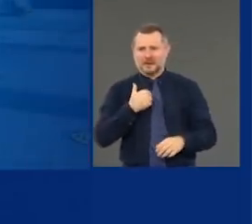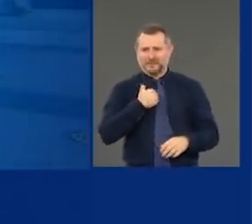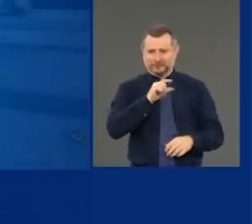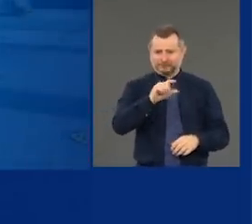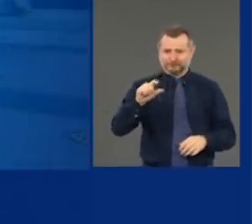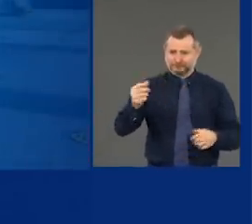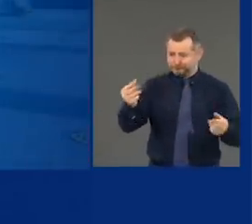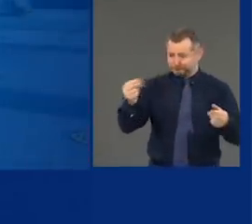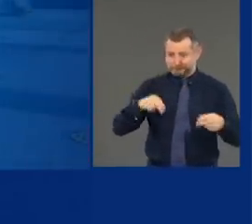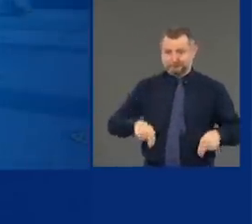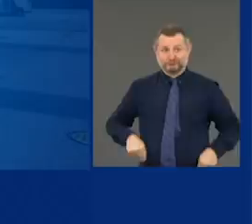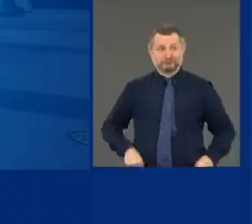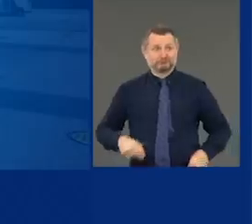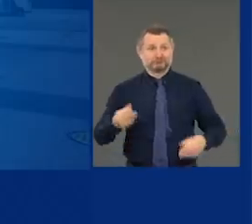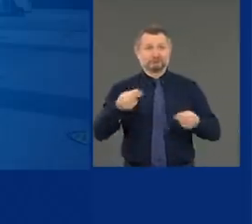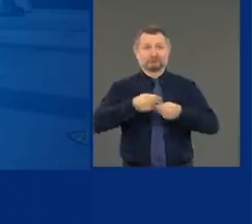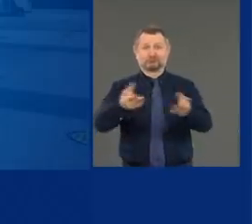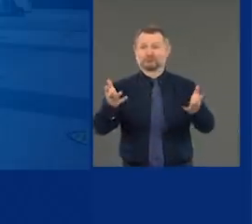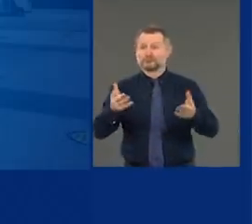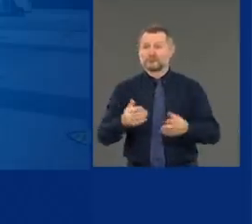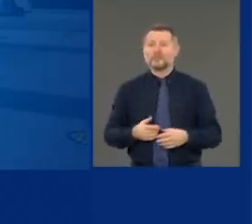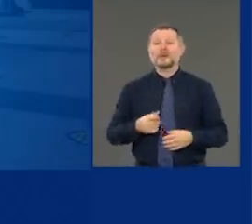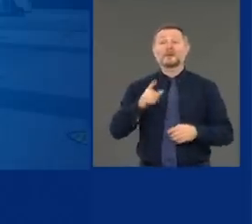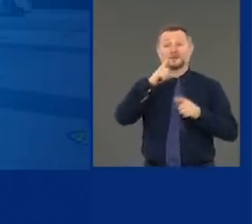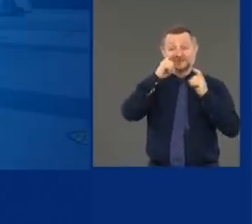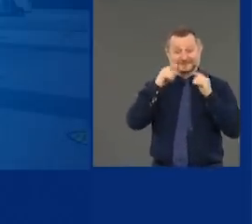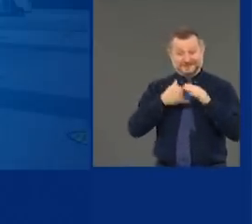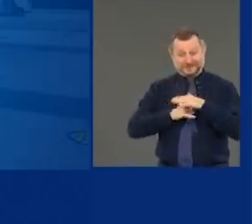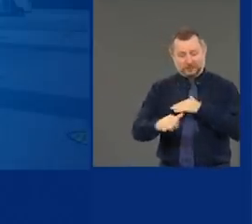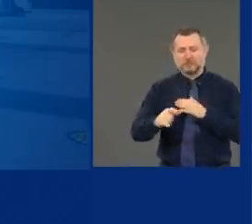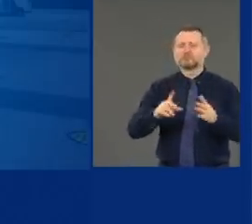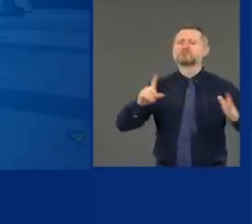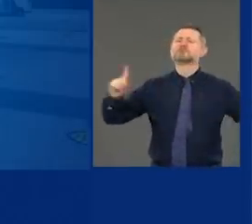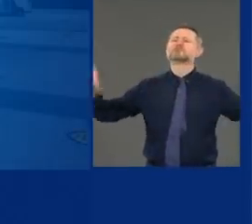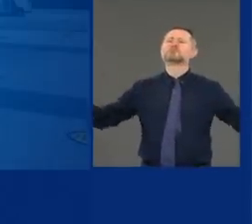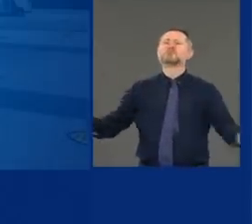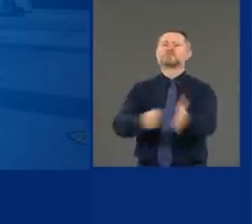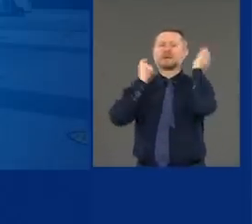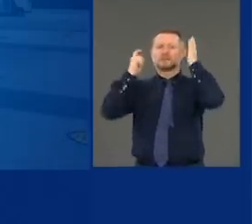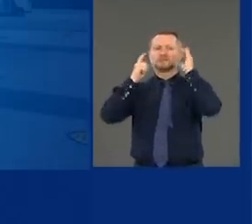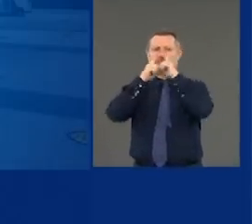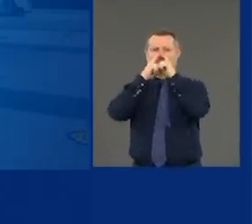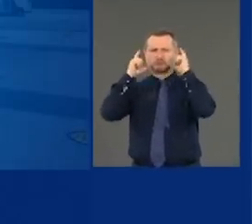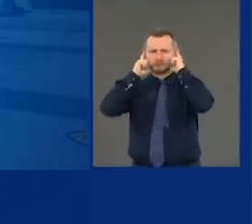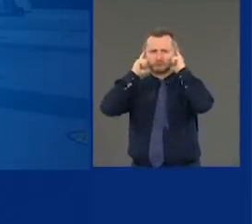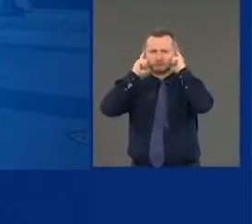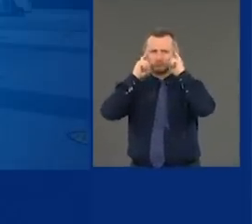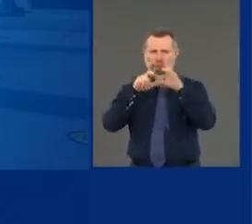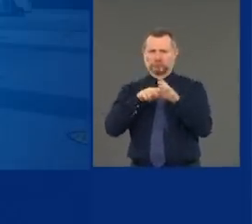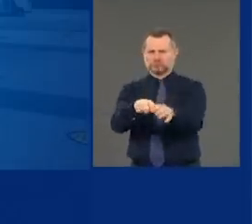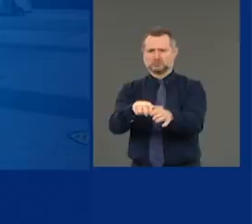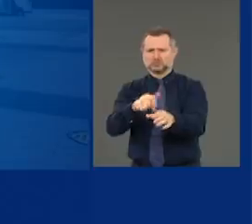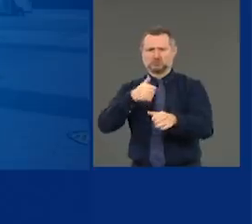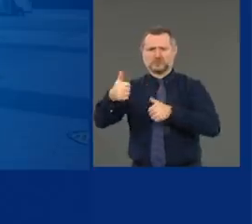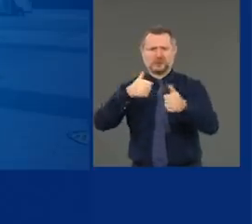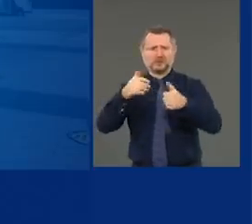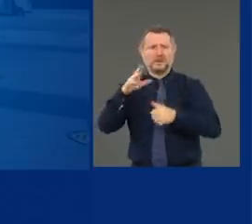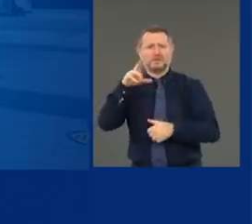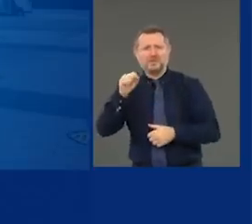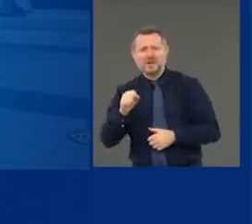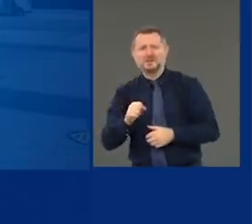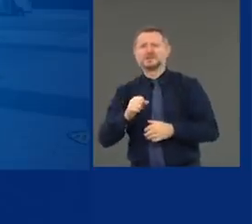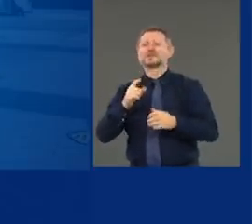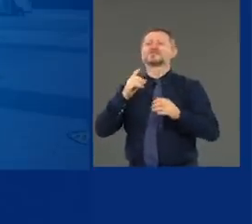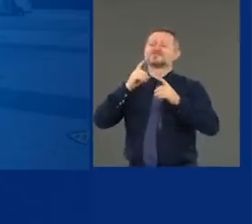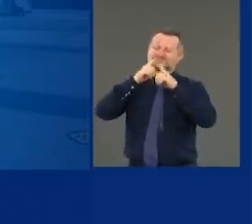Masks are mandatory when you are riding public transportation, subway, bus, you're in a station. Stay 6 feet